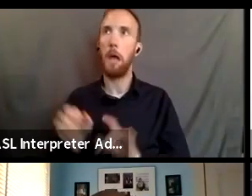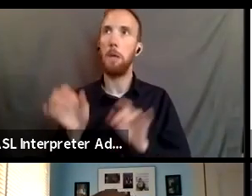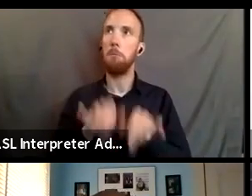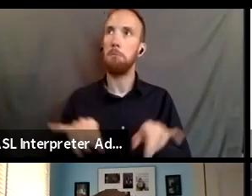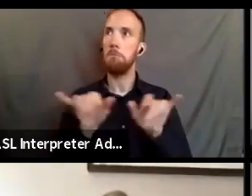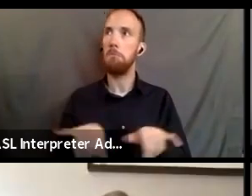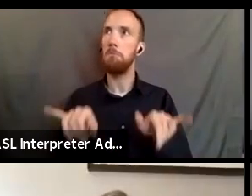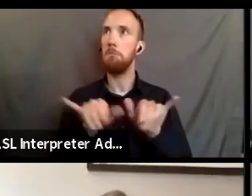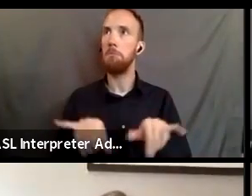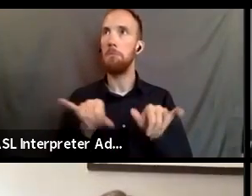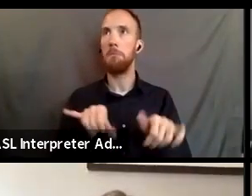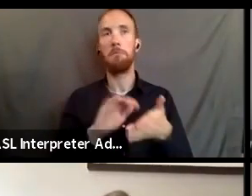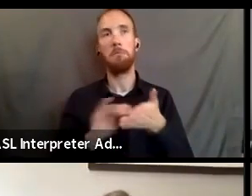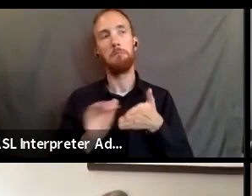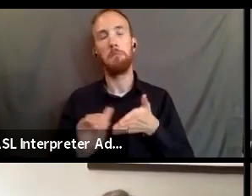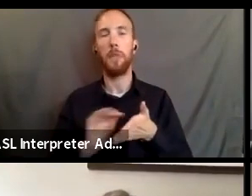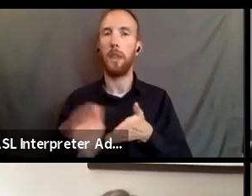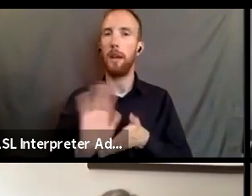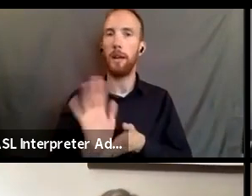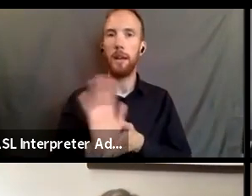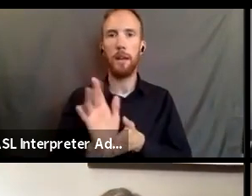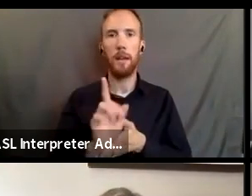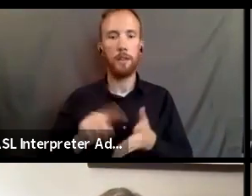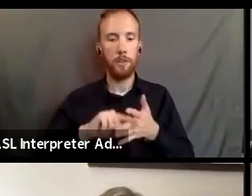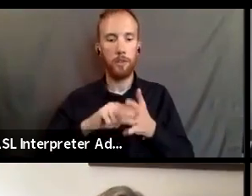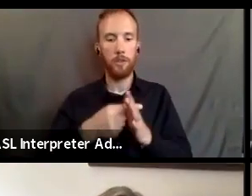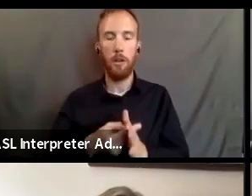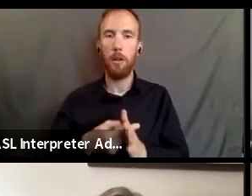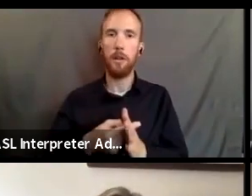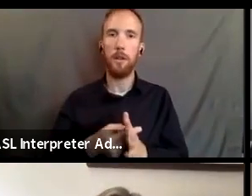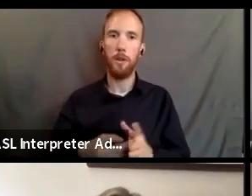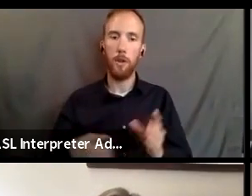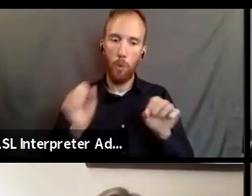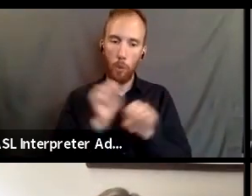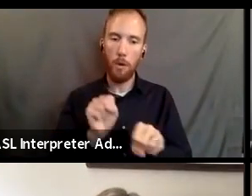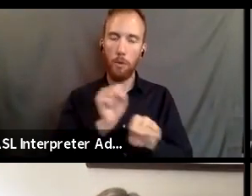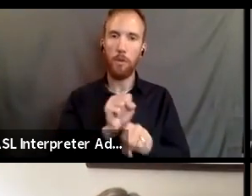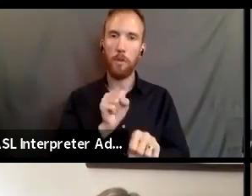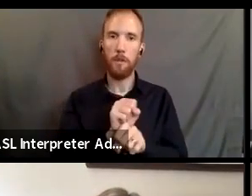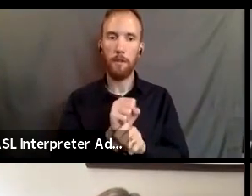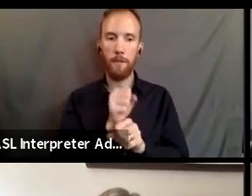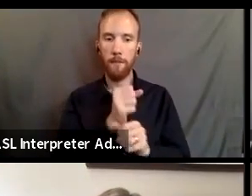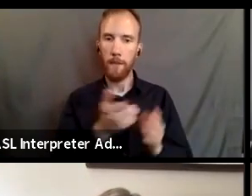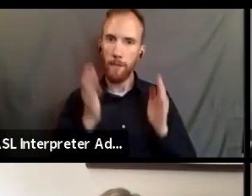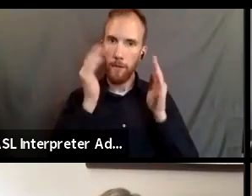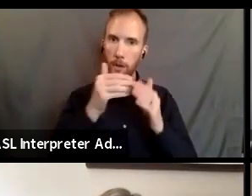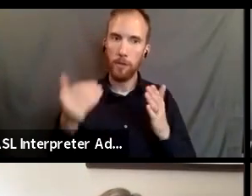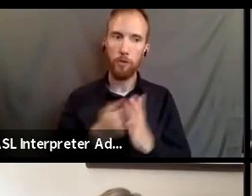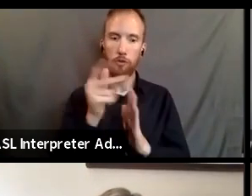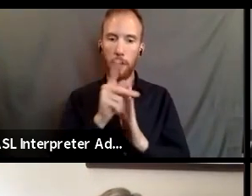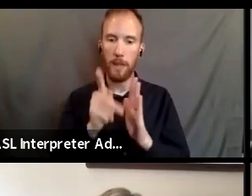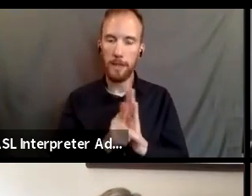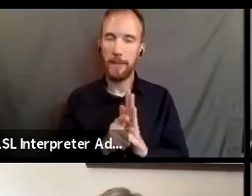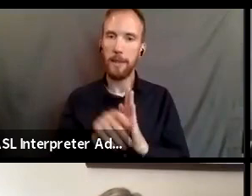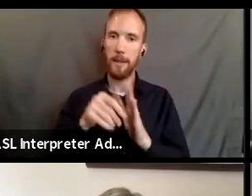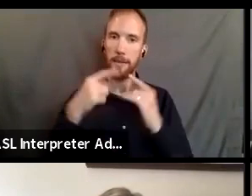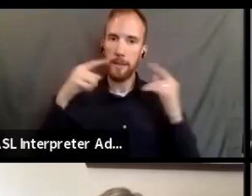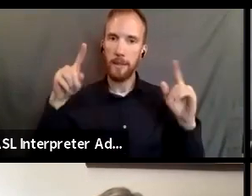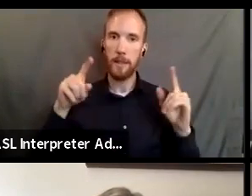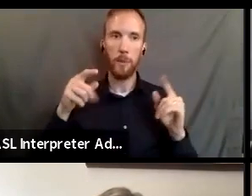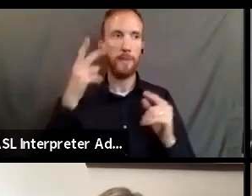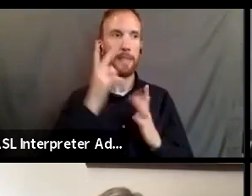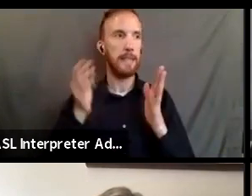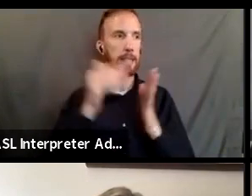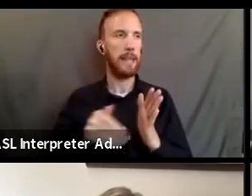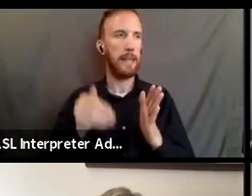get to work on policies that actually work time after time we see these failed policies failing our